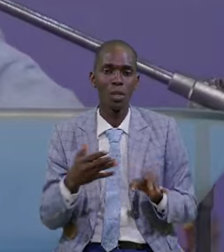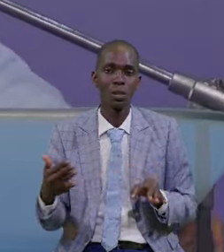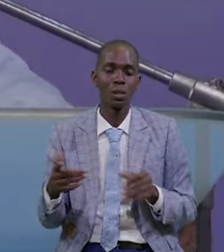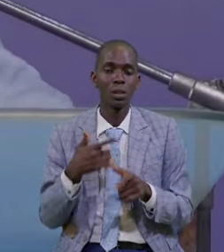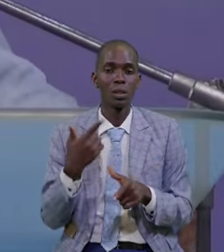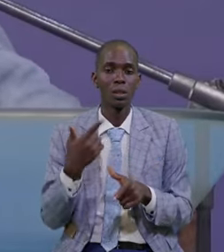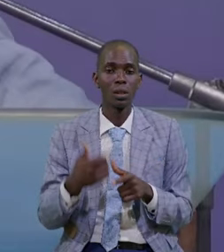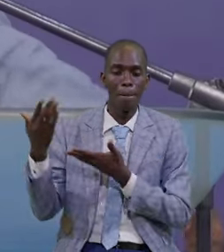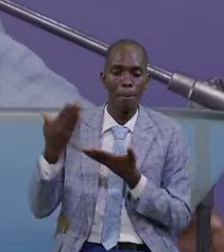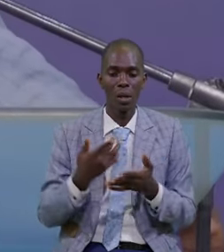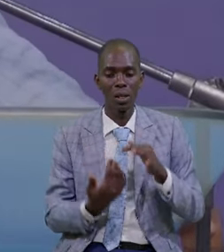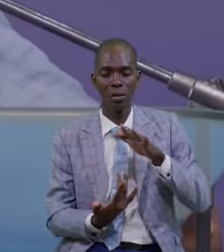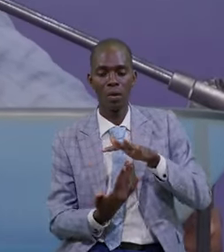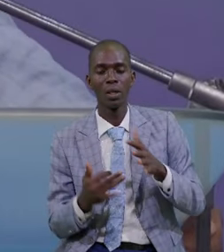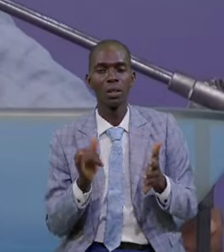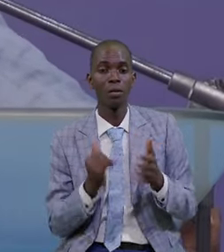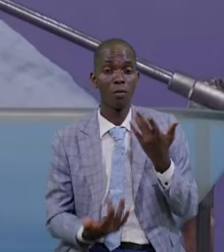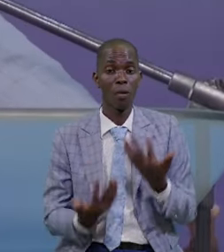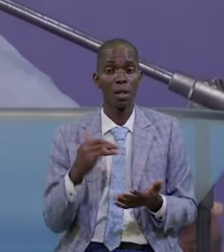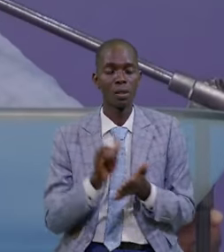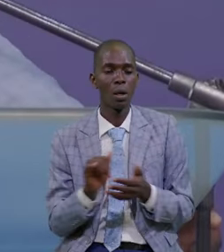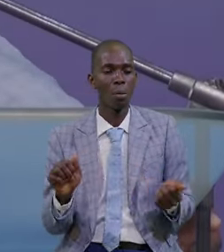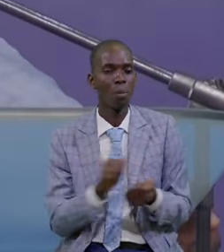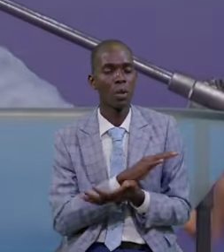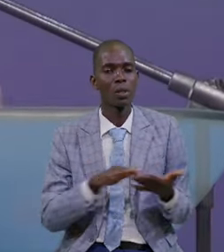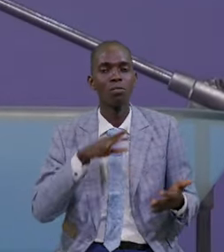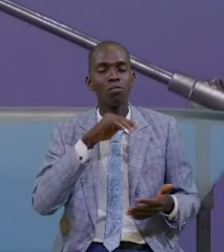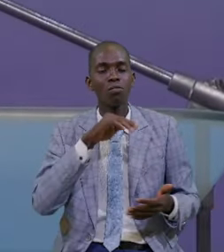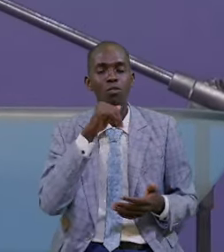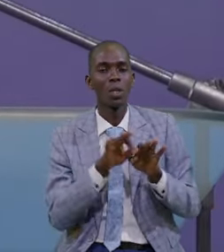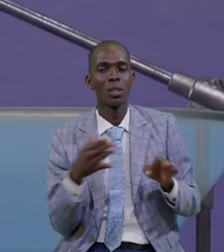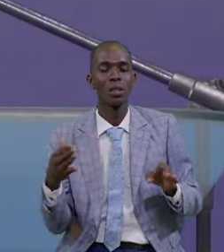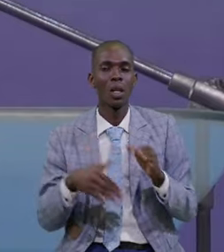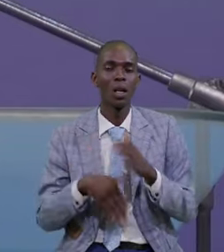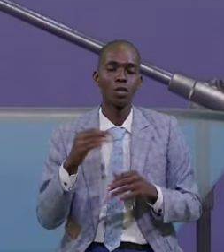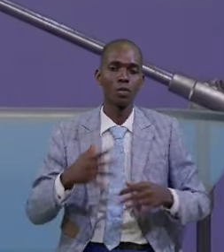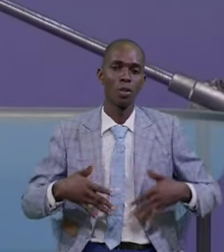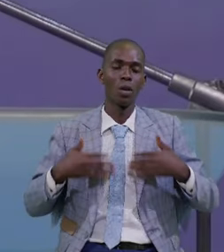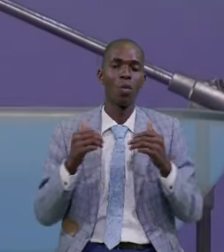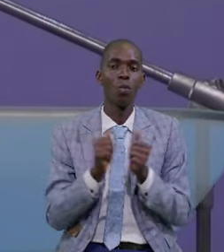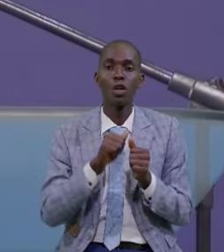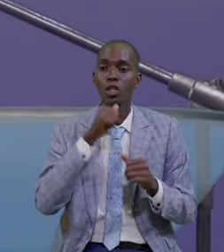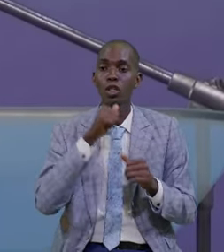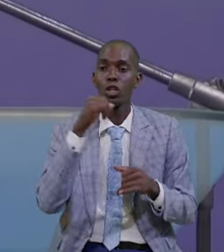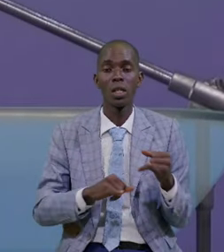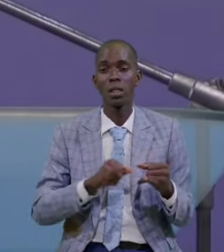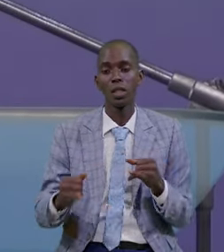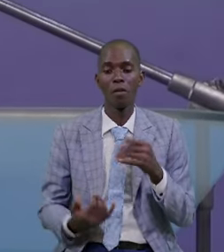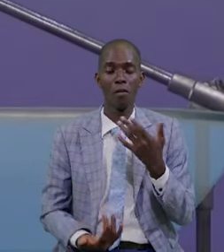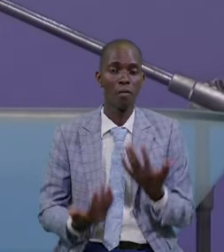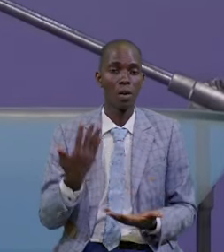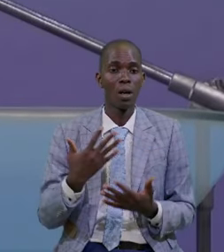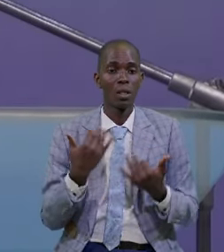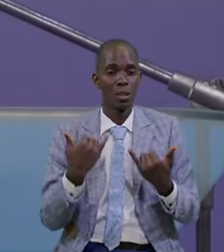chaff with unquenchable fire. And now, after having